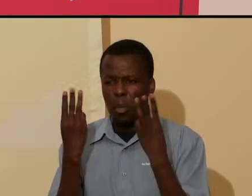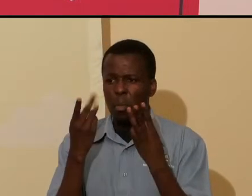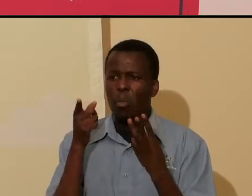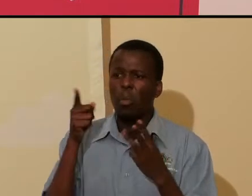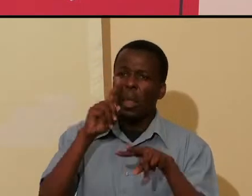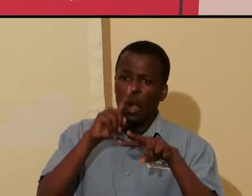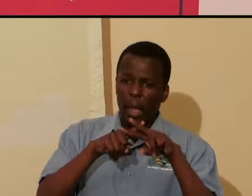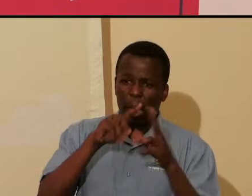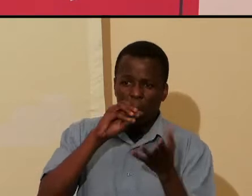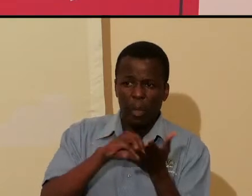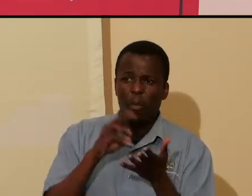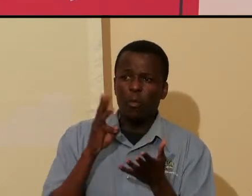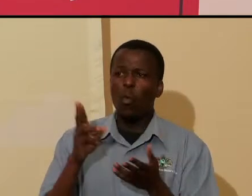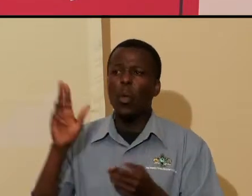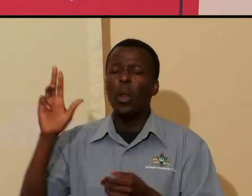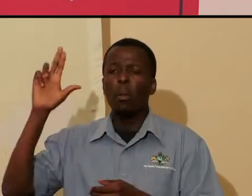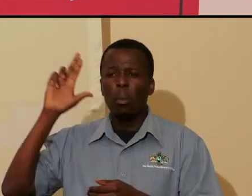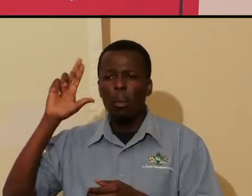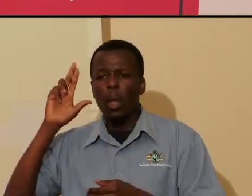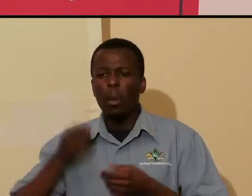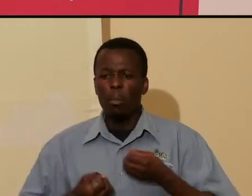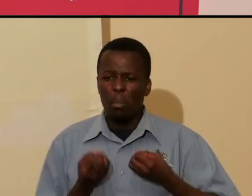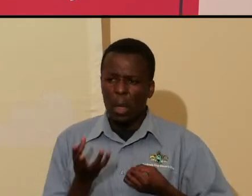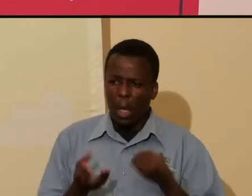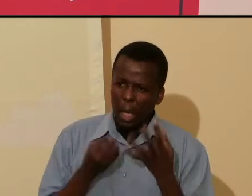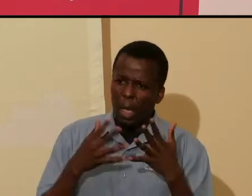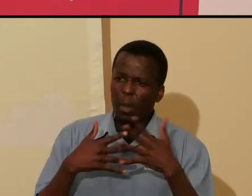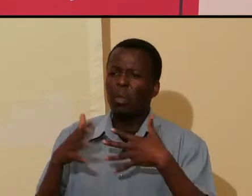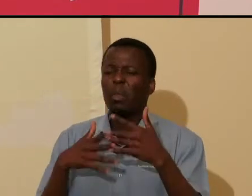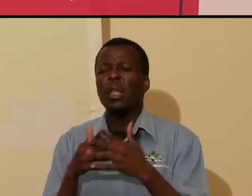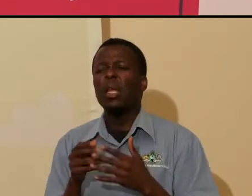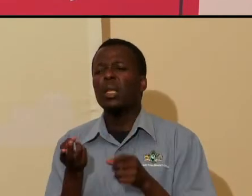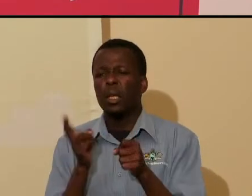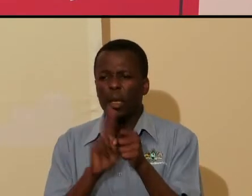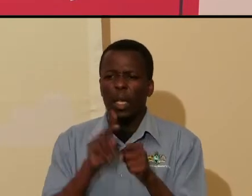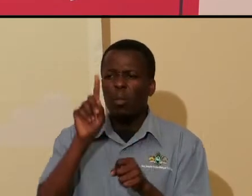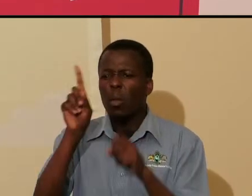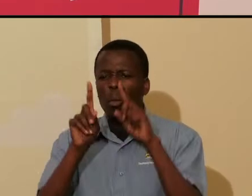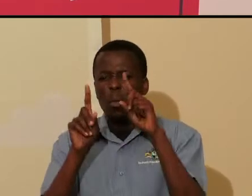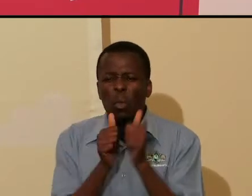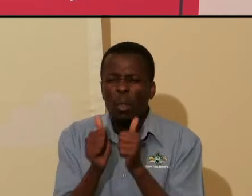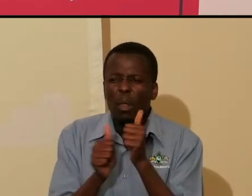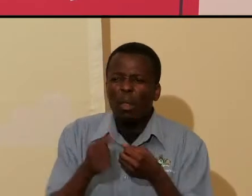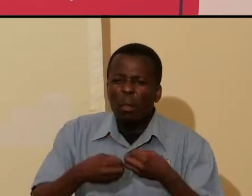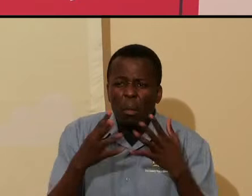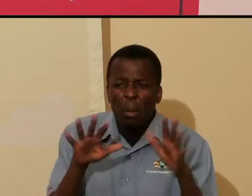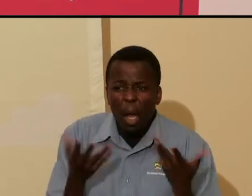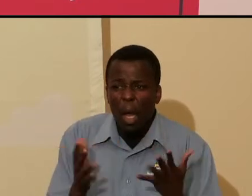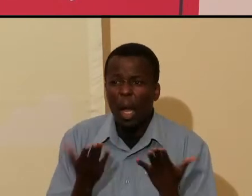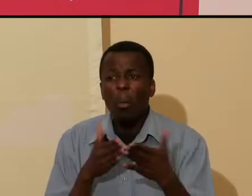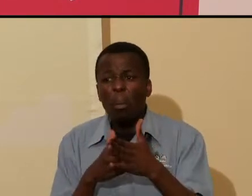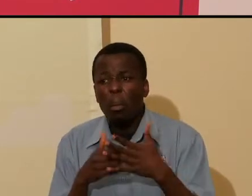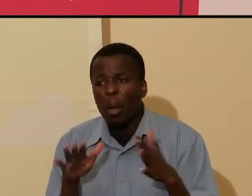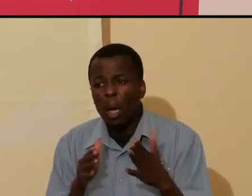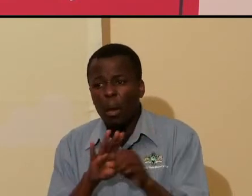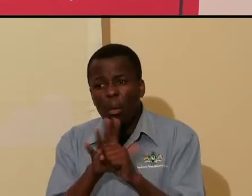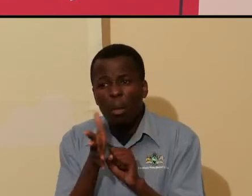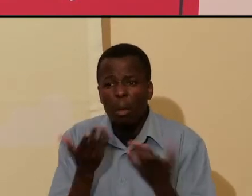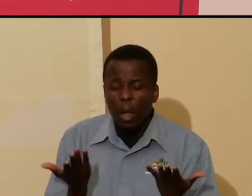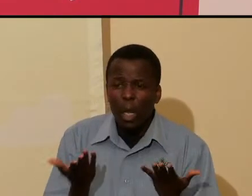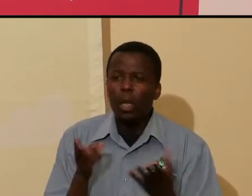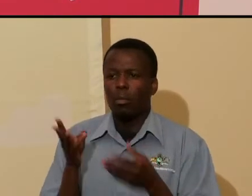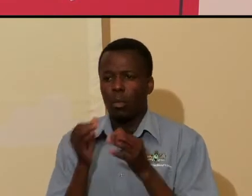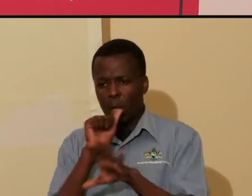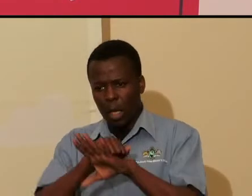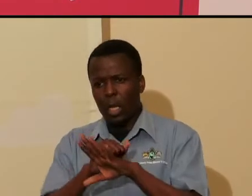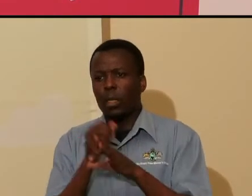with HIV, how it has been service delivery, and all of that, how they have been affected, by COVID-19. So, and then